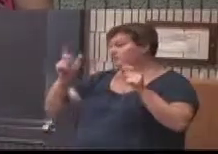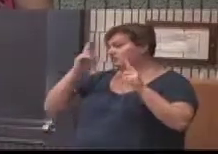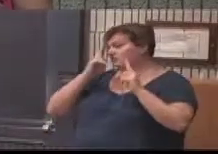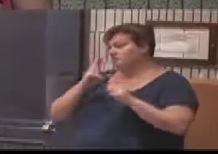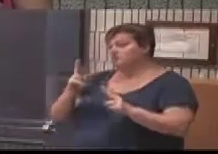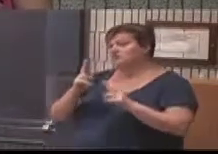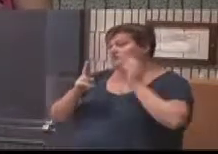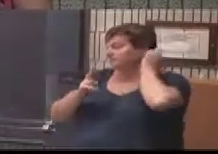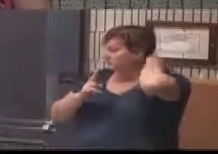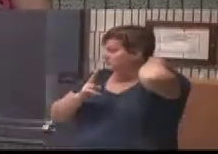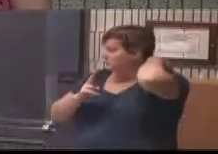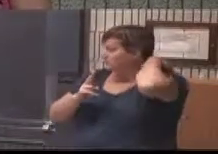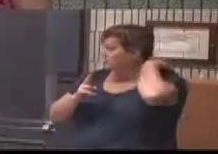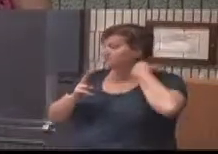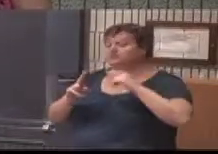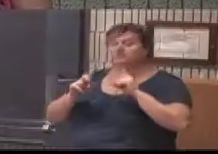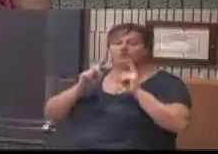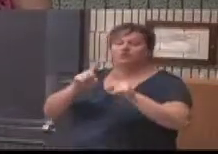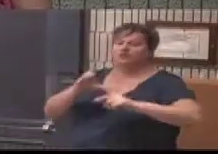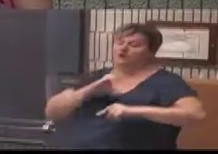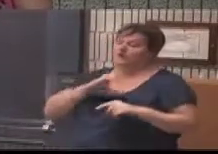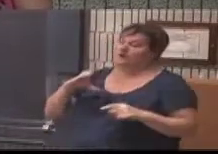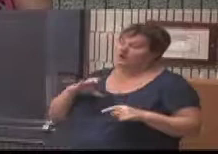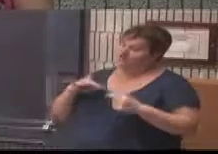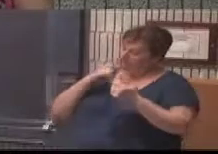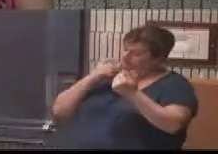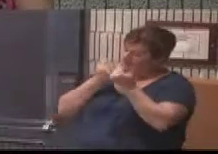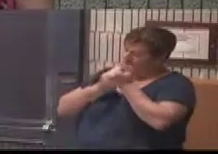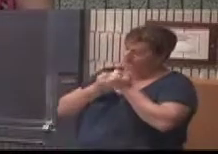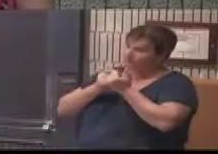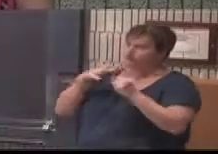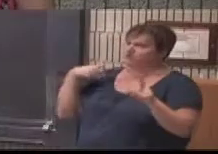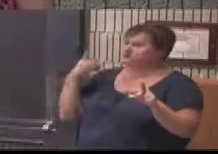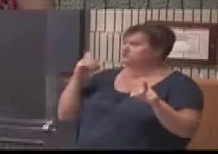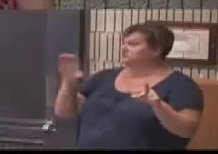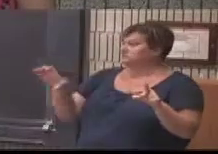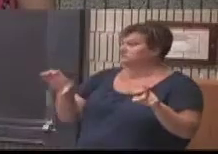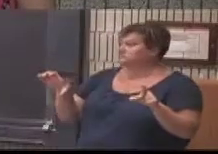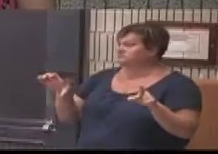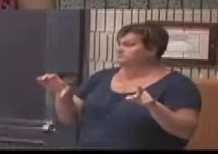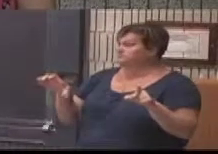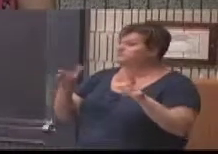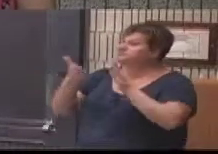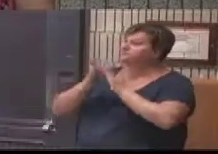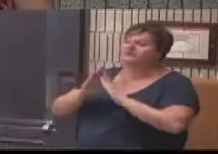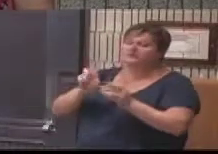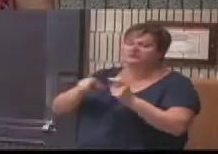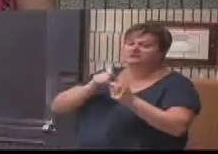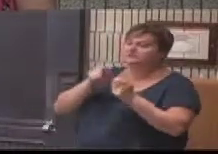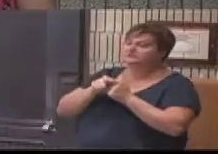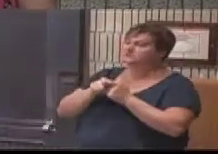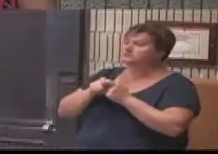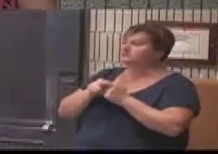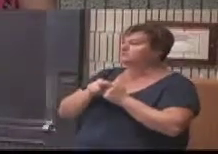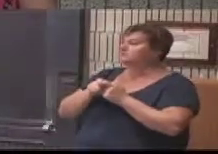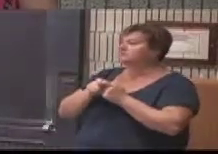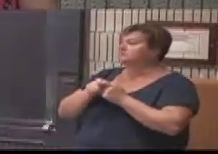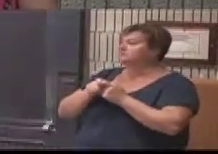to Congress to advocate this year, and we were asking in particular for, you'll be interested in,